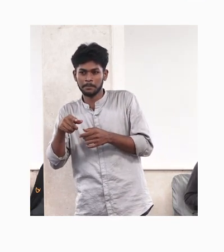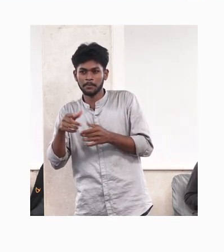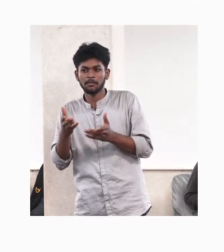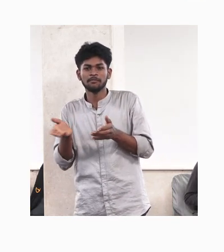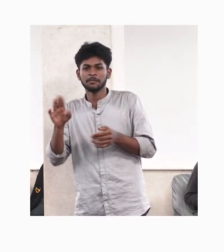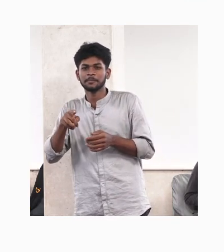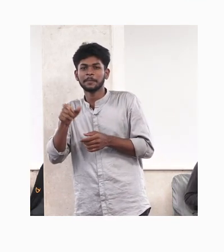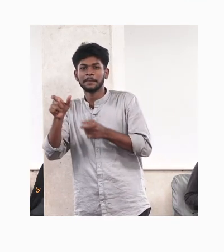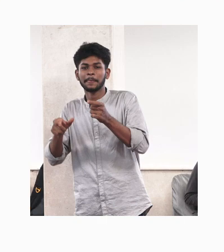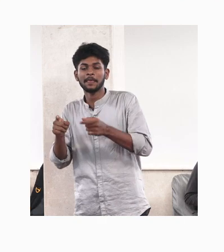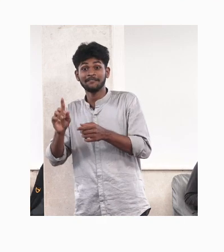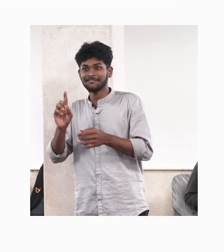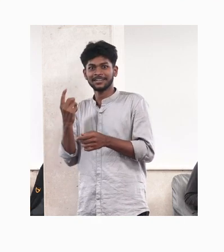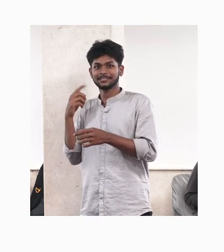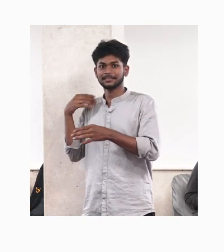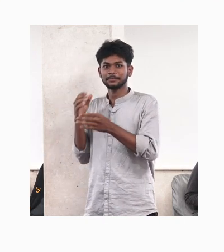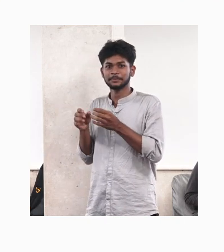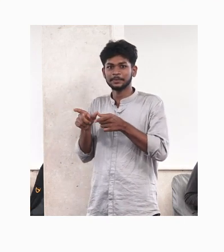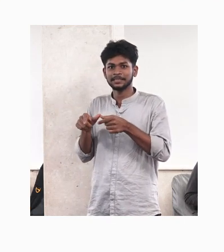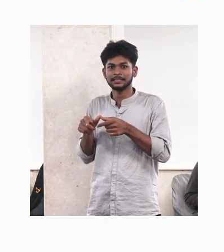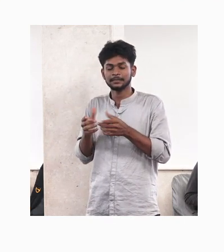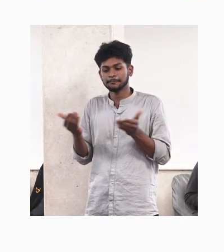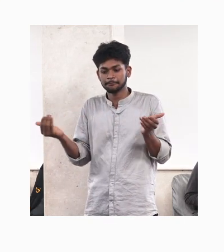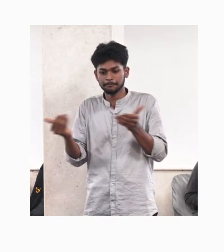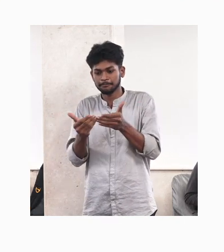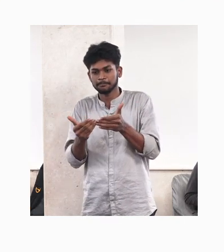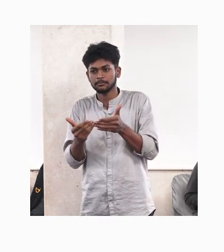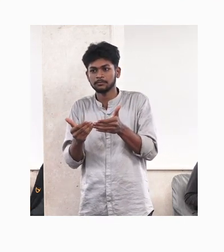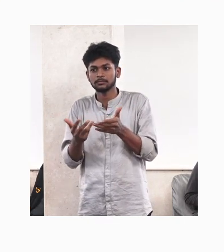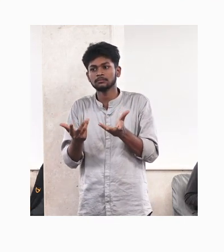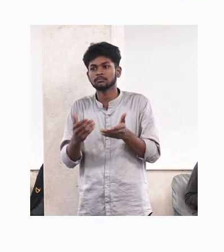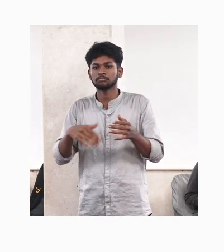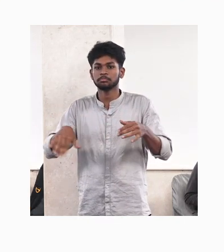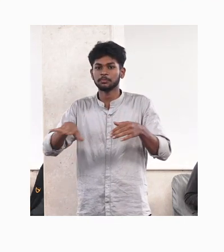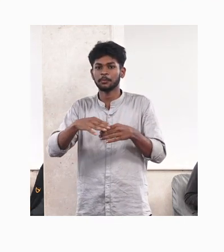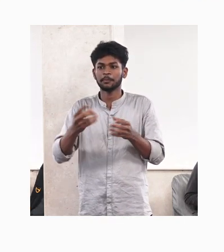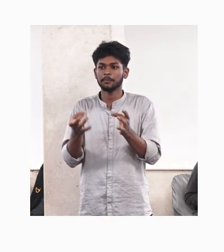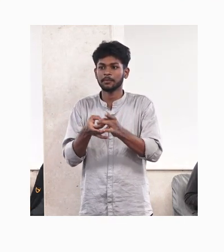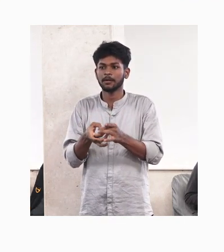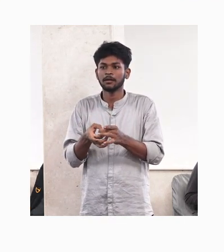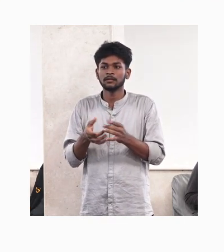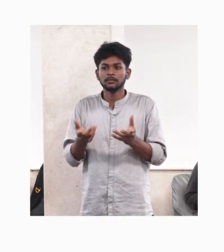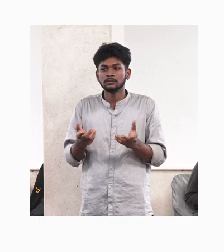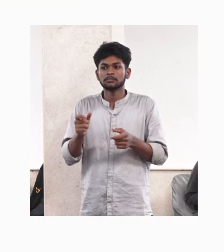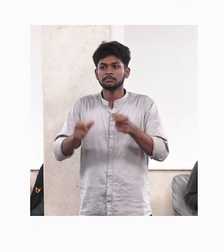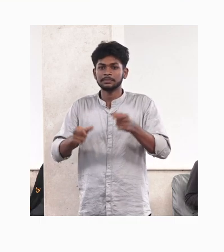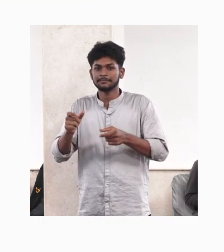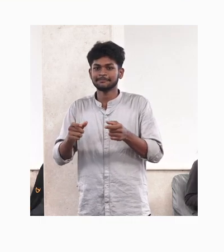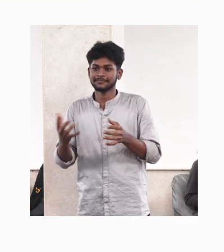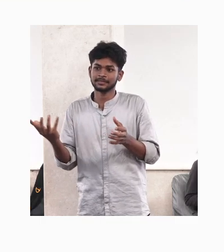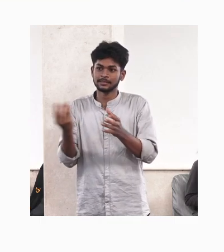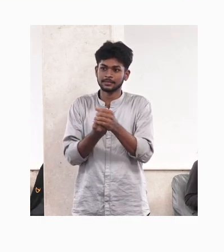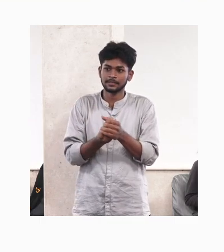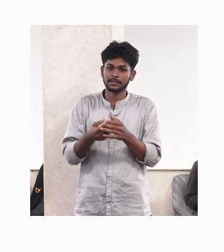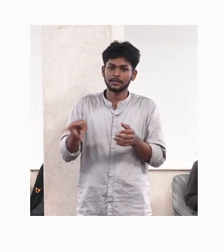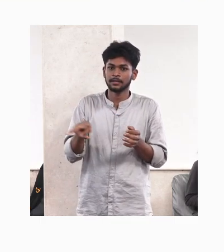from the first meeting, the family will be involved. Flexibility and mobility, so be there present as